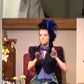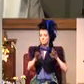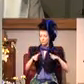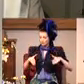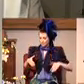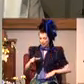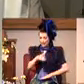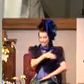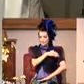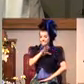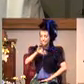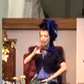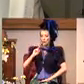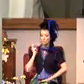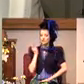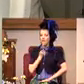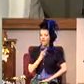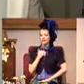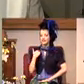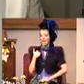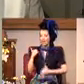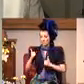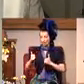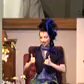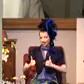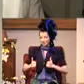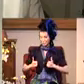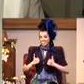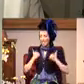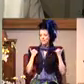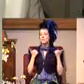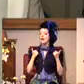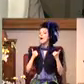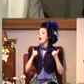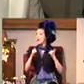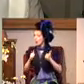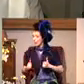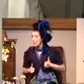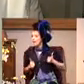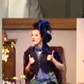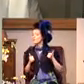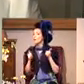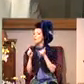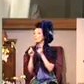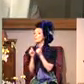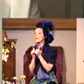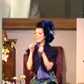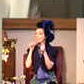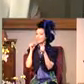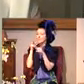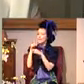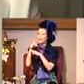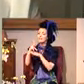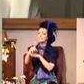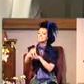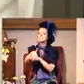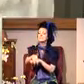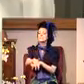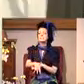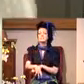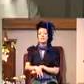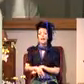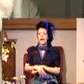life and life in abundance, just as as we are. May